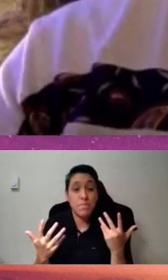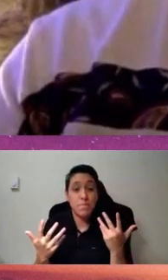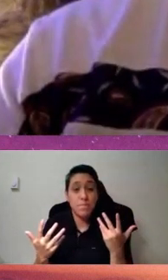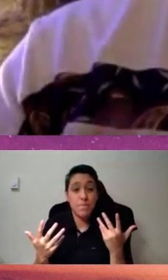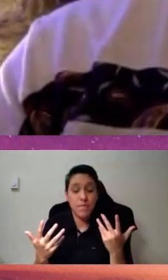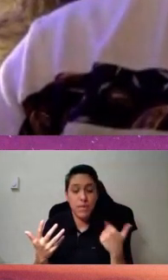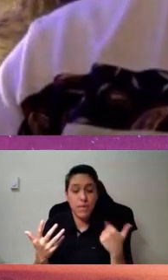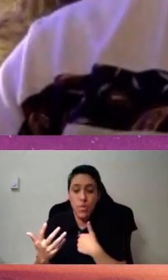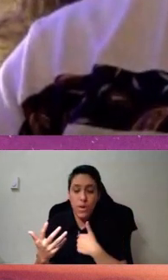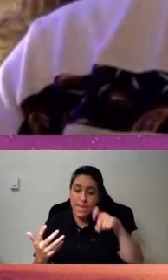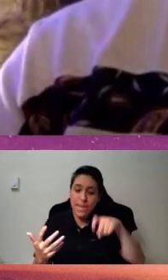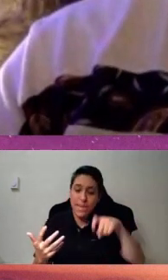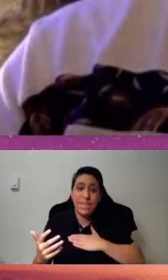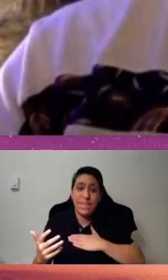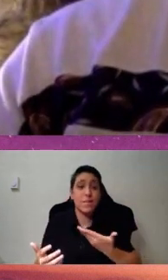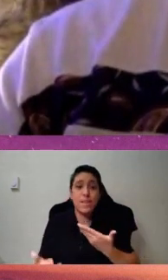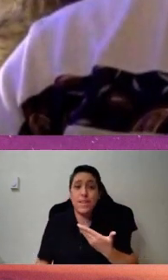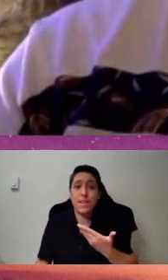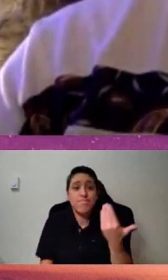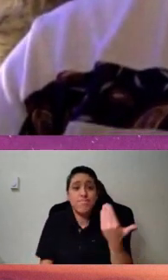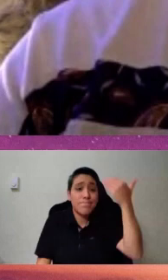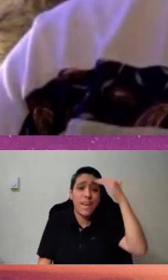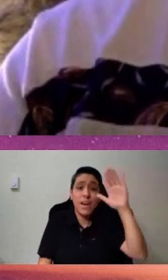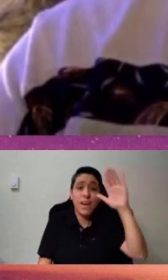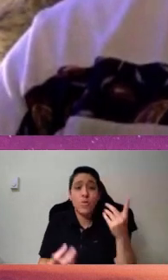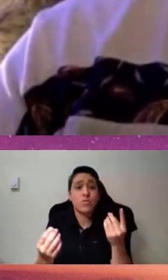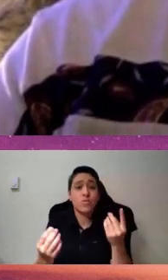admitting that you don't know what to do,